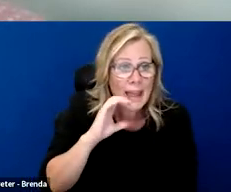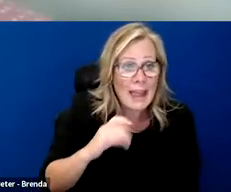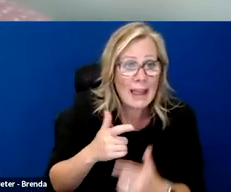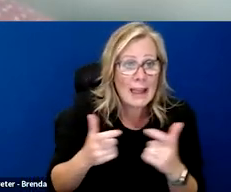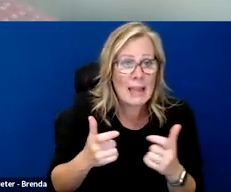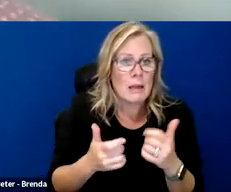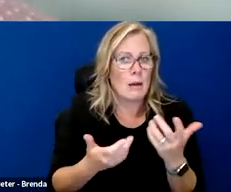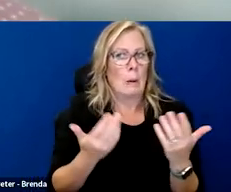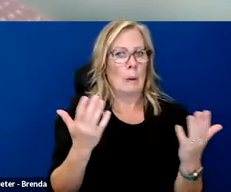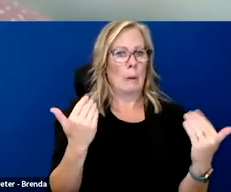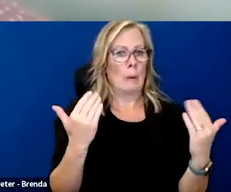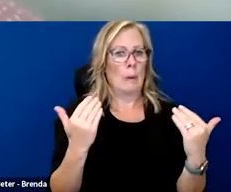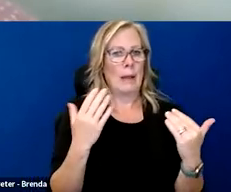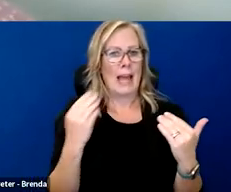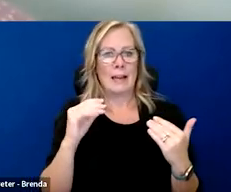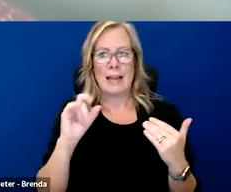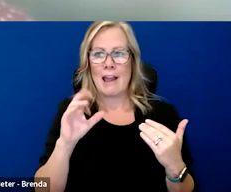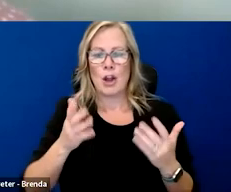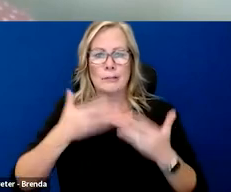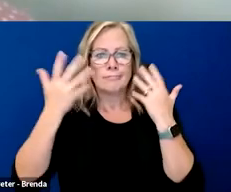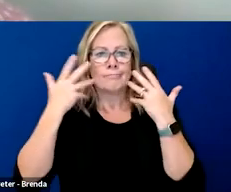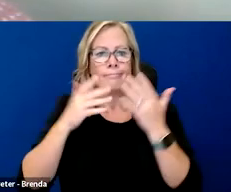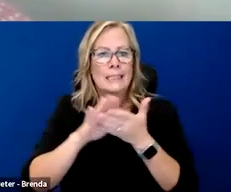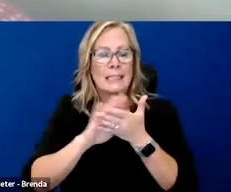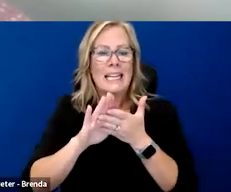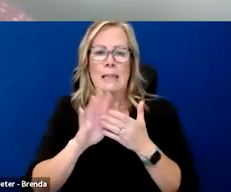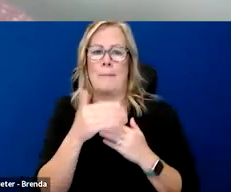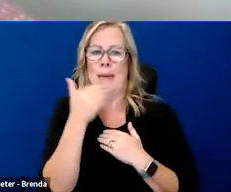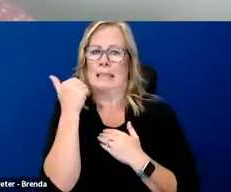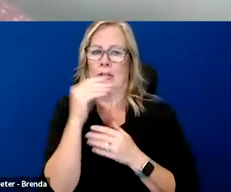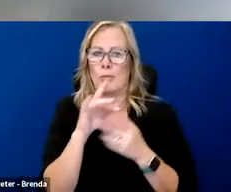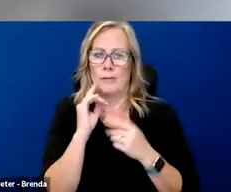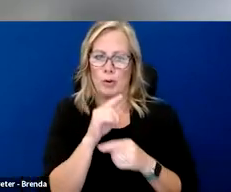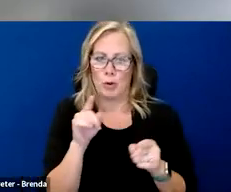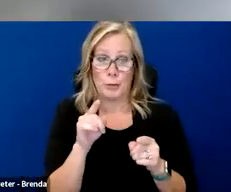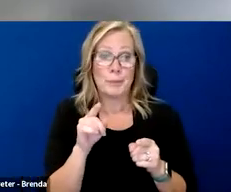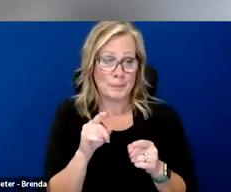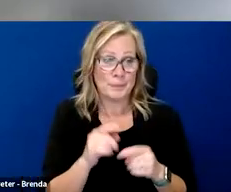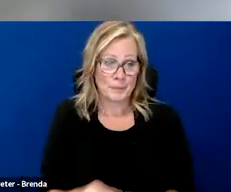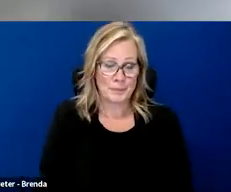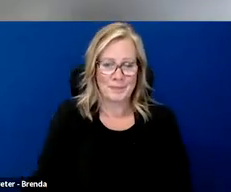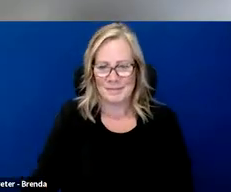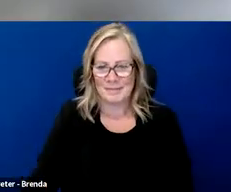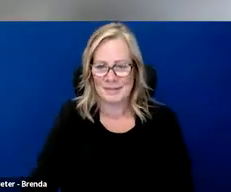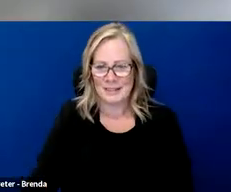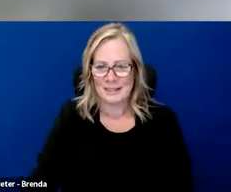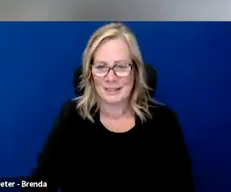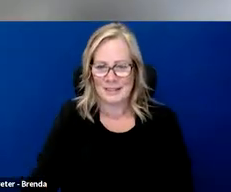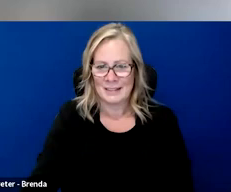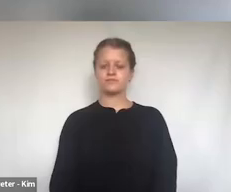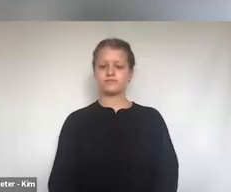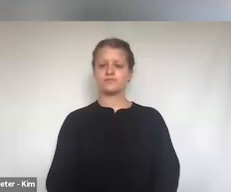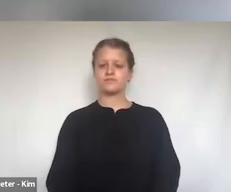both cool and clean air, are really going to be the best of all. Yeah, I noticed I was in one of my local public